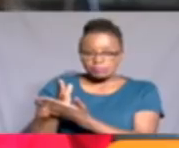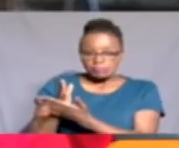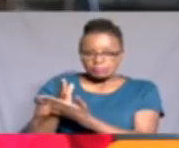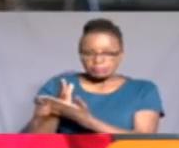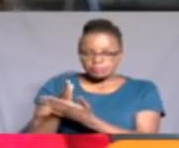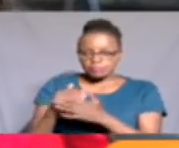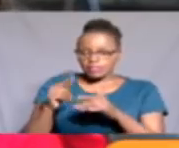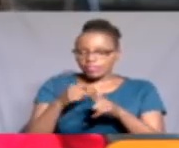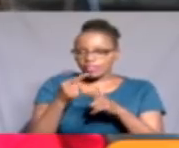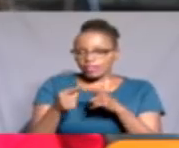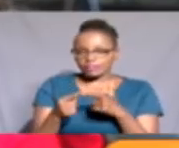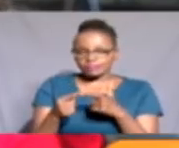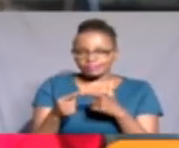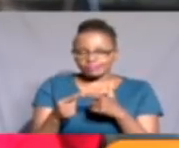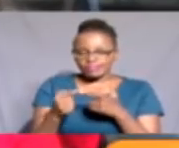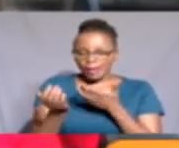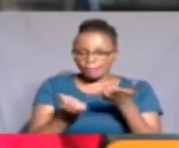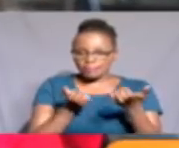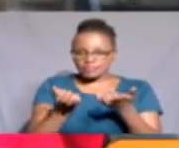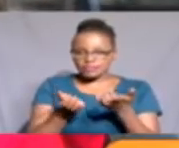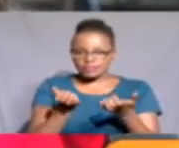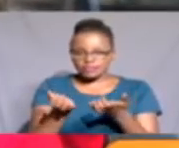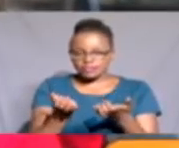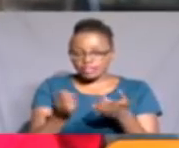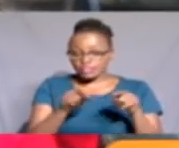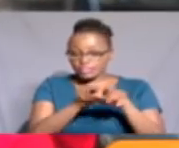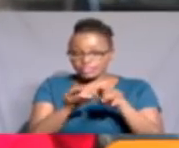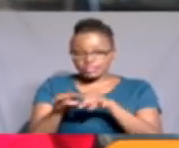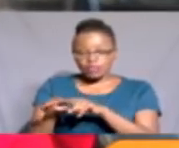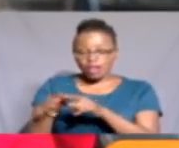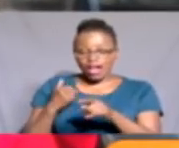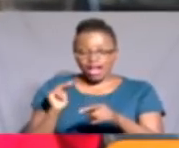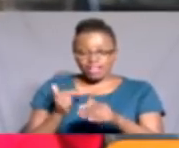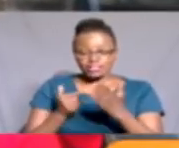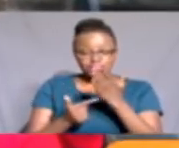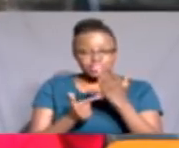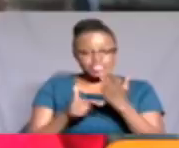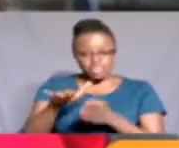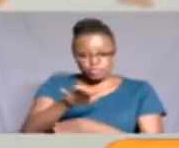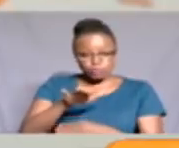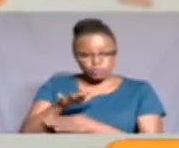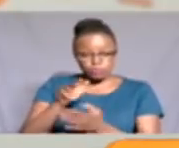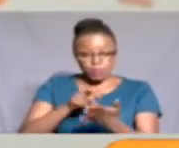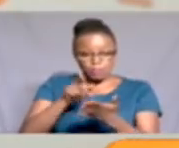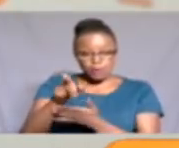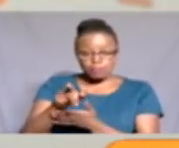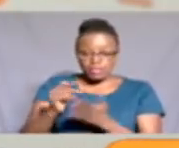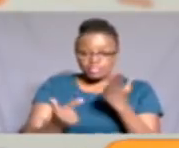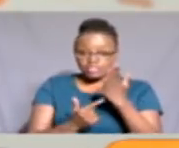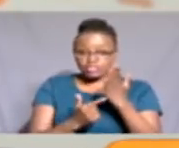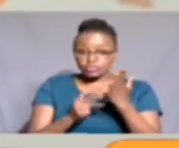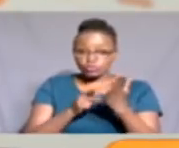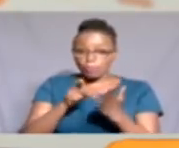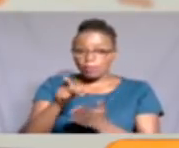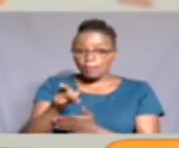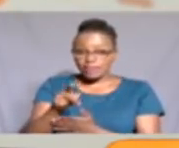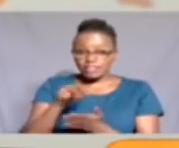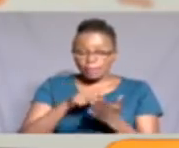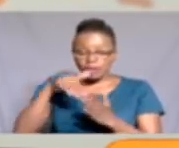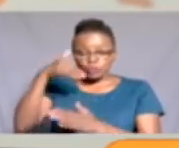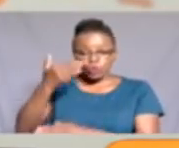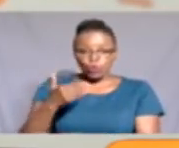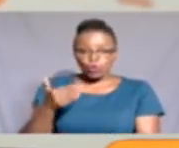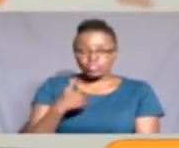then as a business, we're in digital space, payments, digital payments. And so there's always